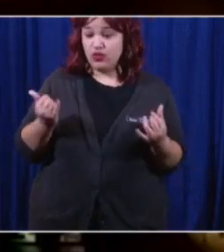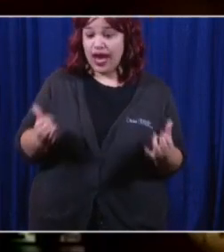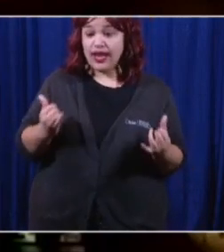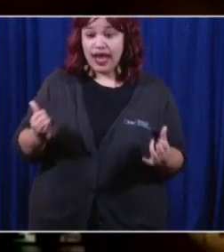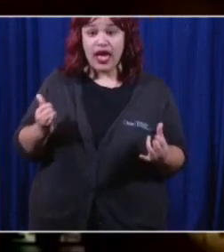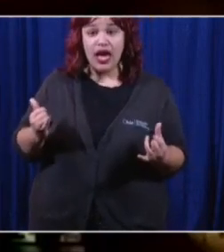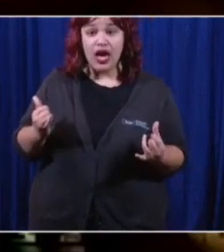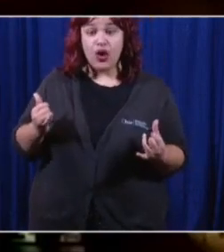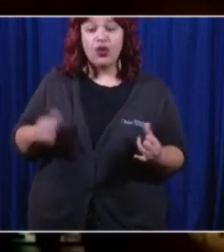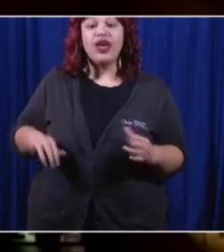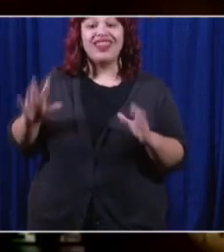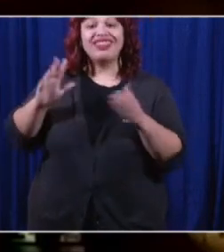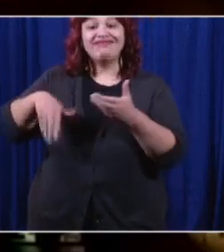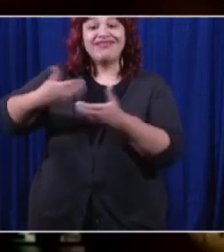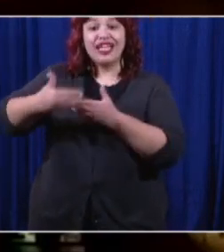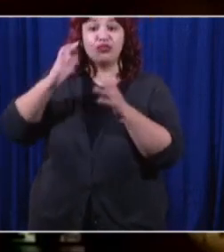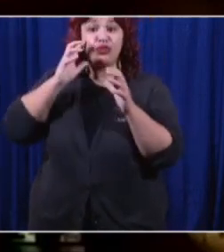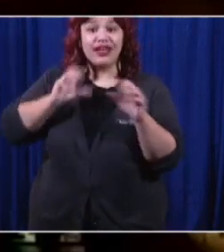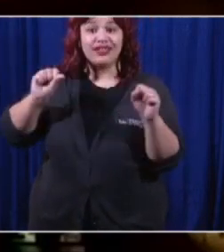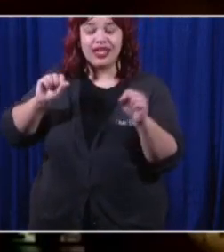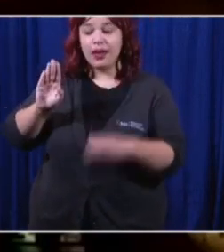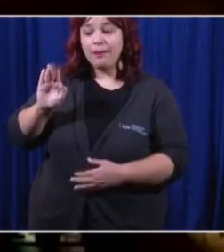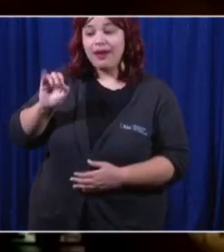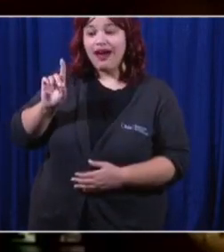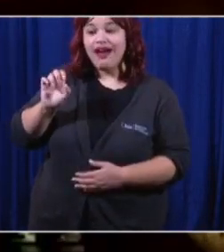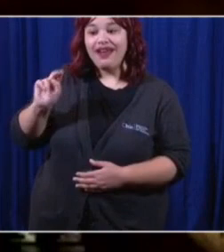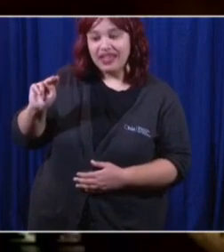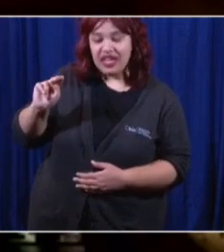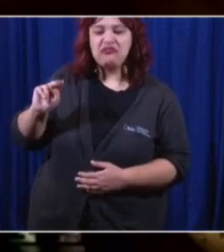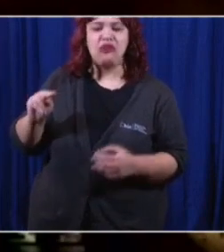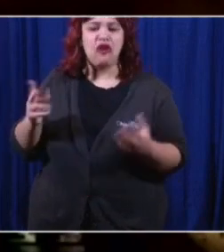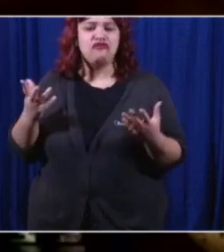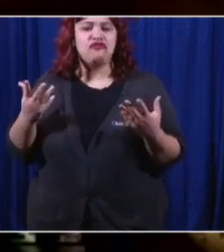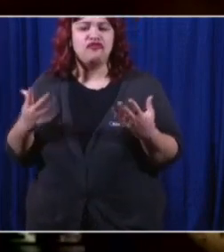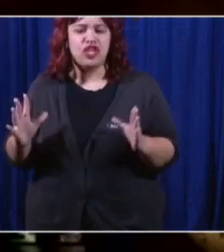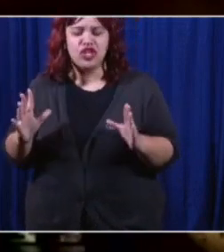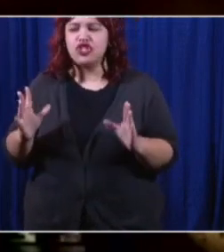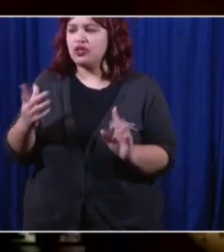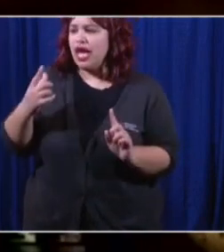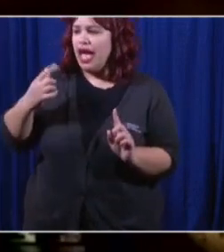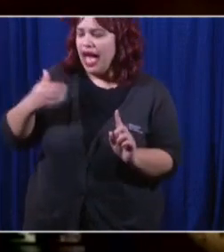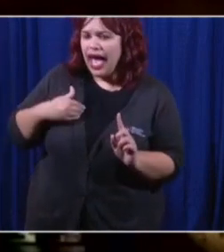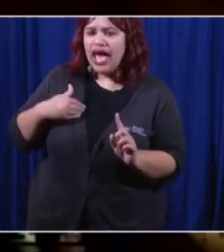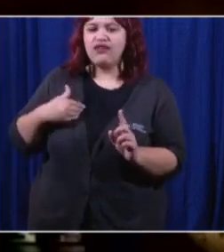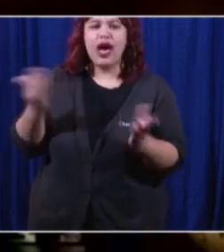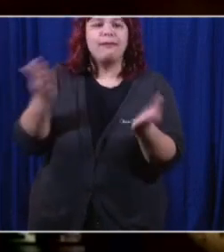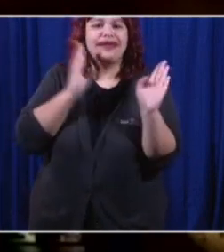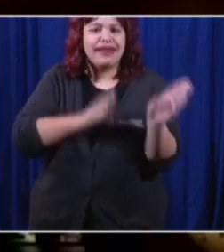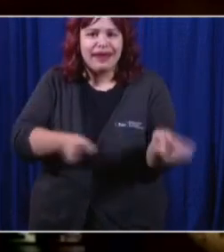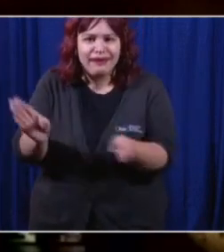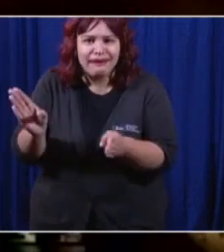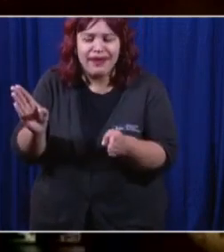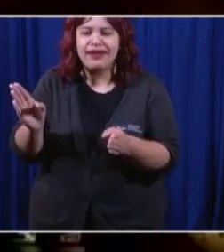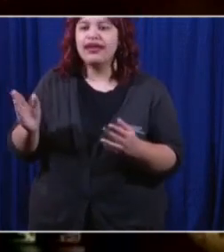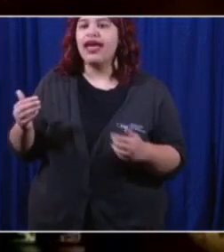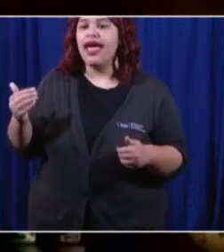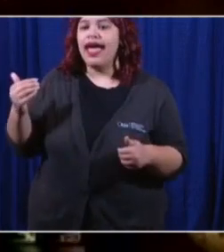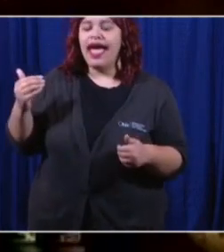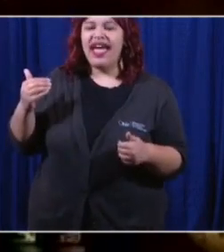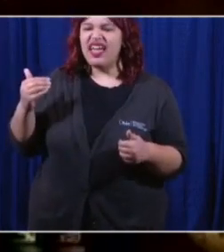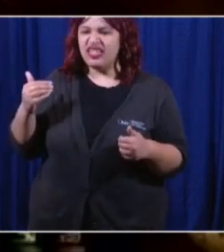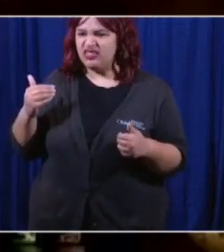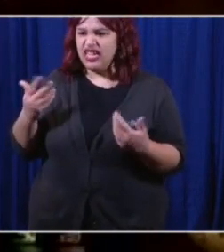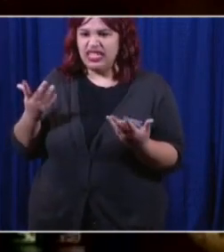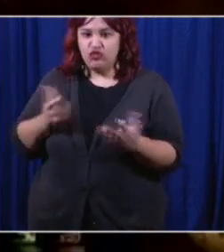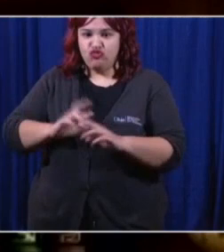a new task force and some new focus around trying to standardize the approach to this a little bit more across the United